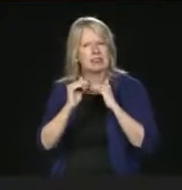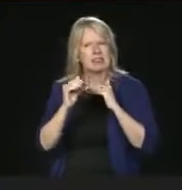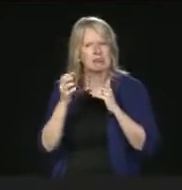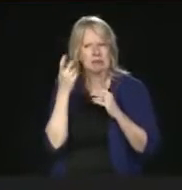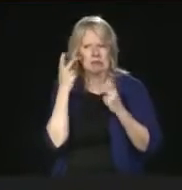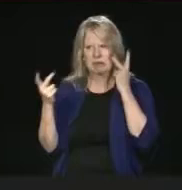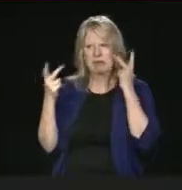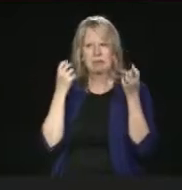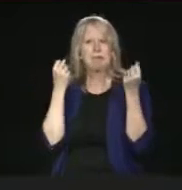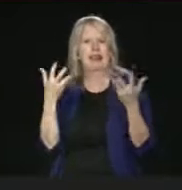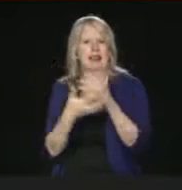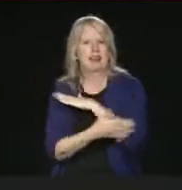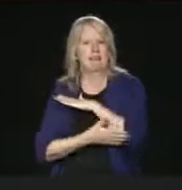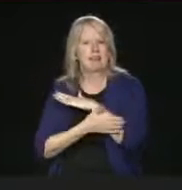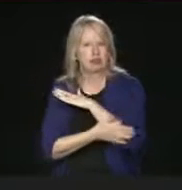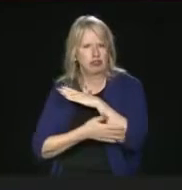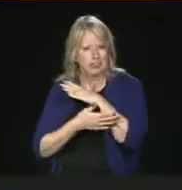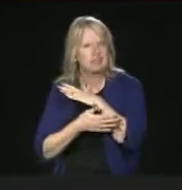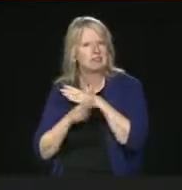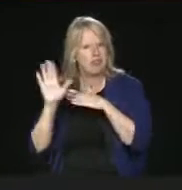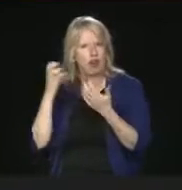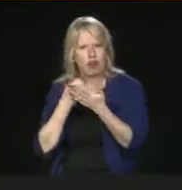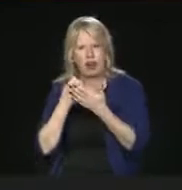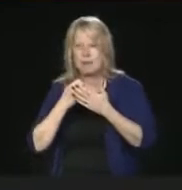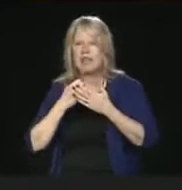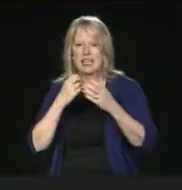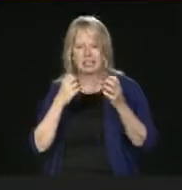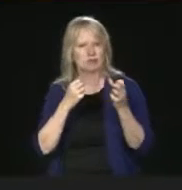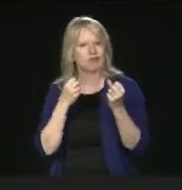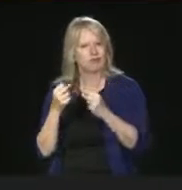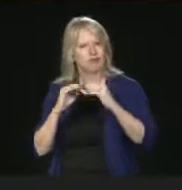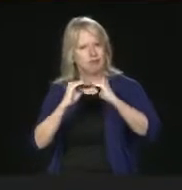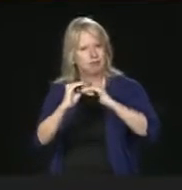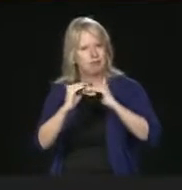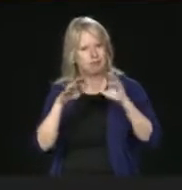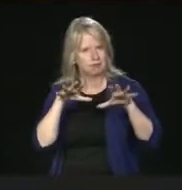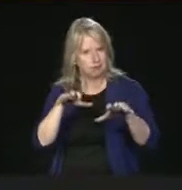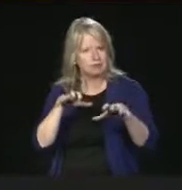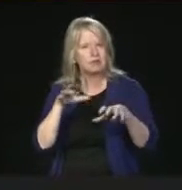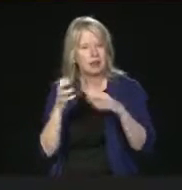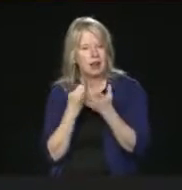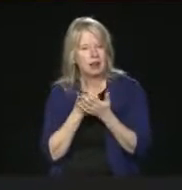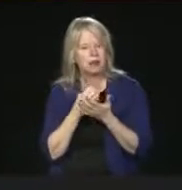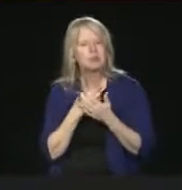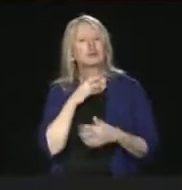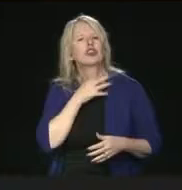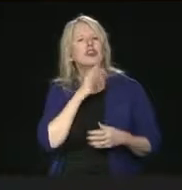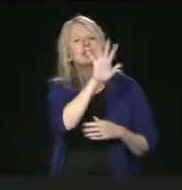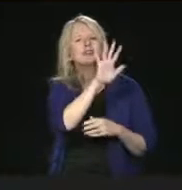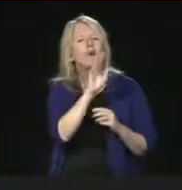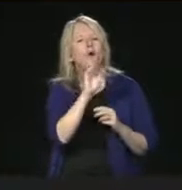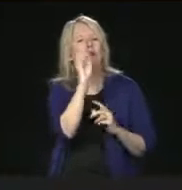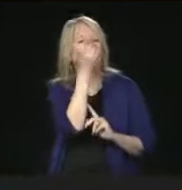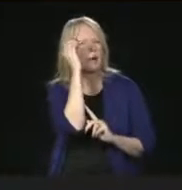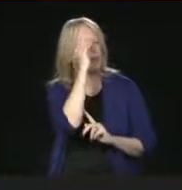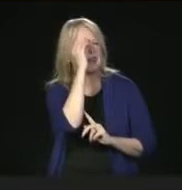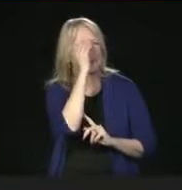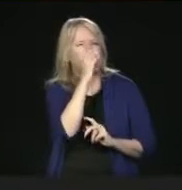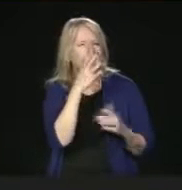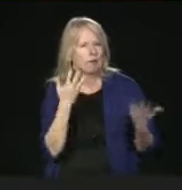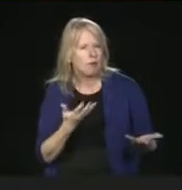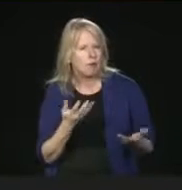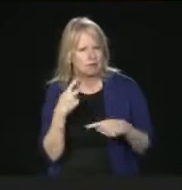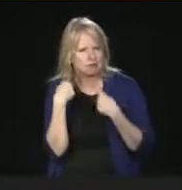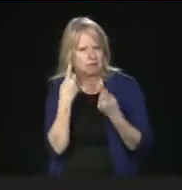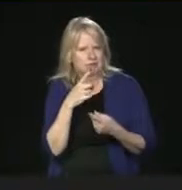of countries. Can you share with us your views and your government's views about taking this approach? I've talked this